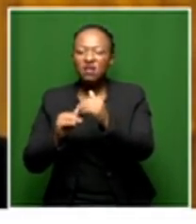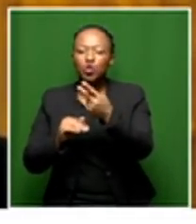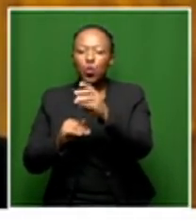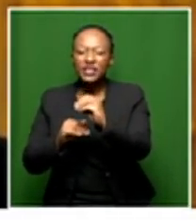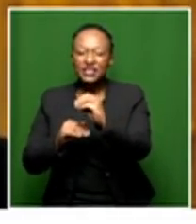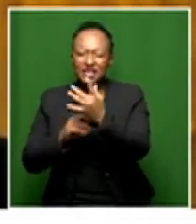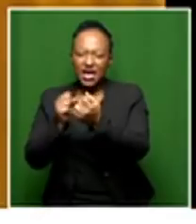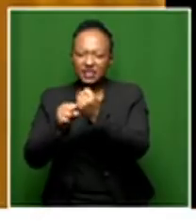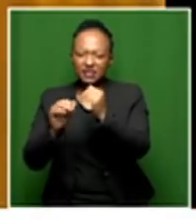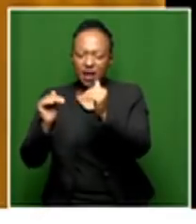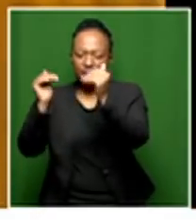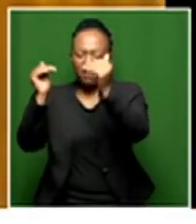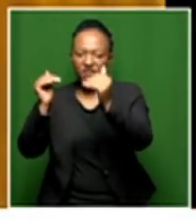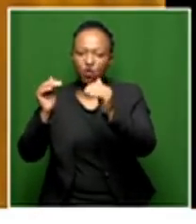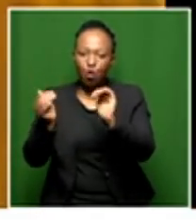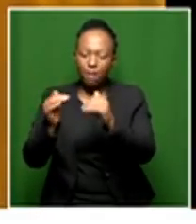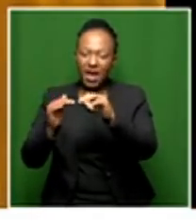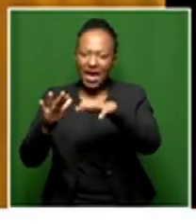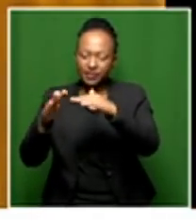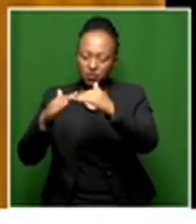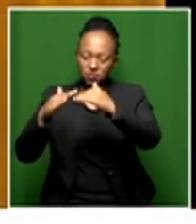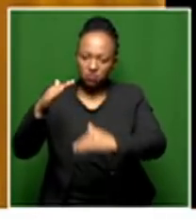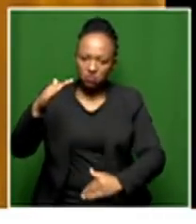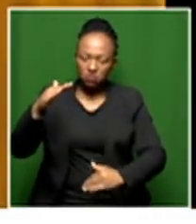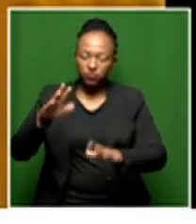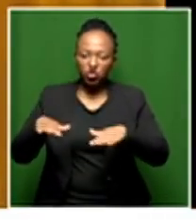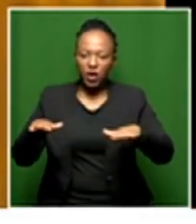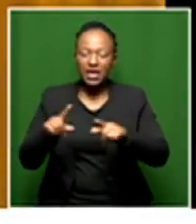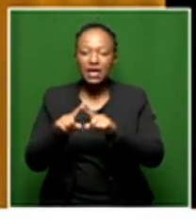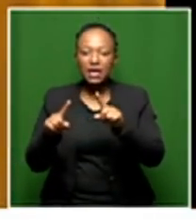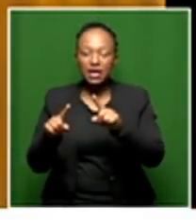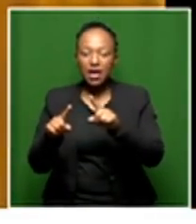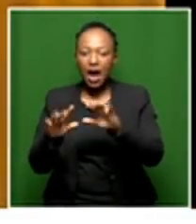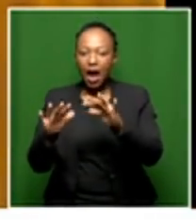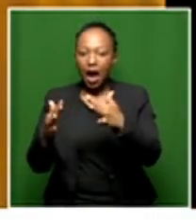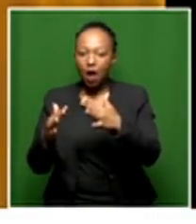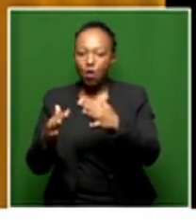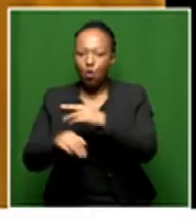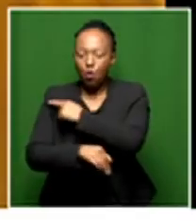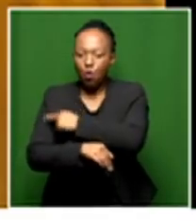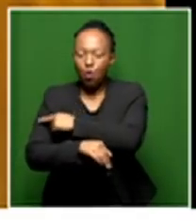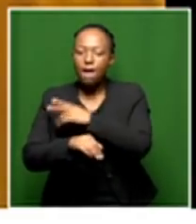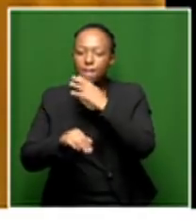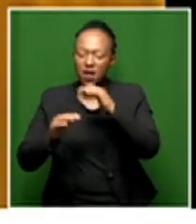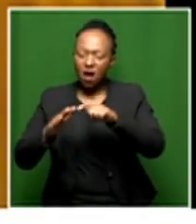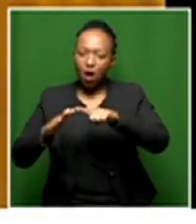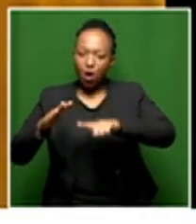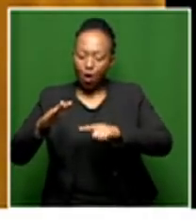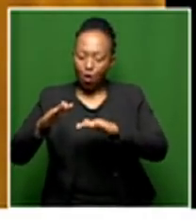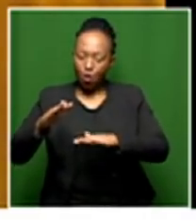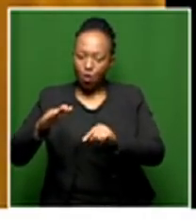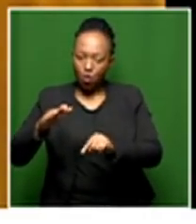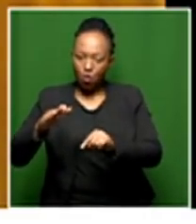above, to our 19-year-olds and below, the rate at which they're admitted is 13 times lower